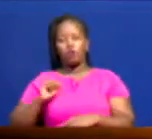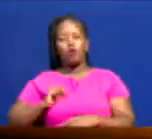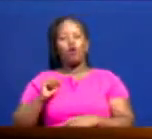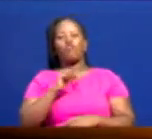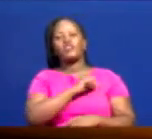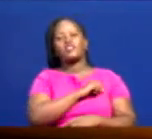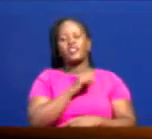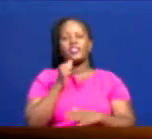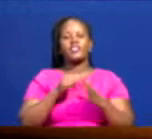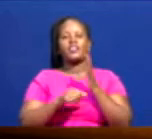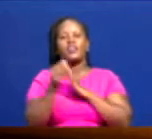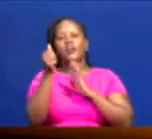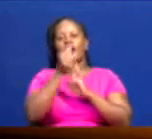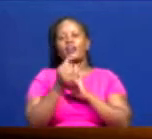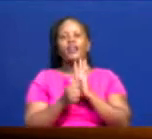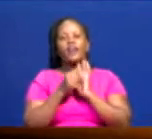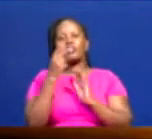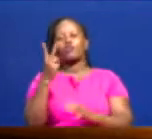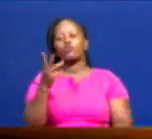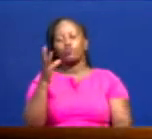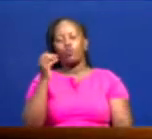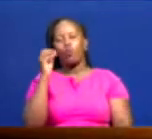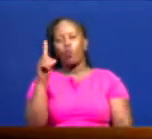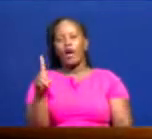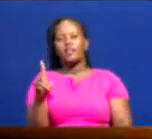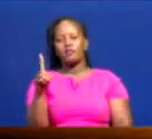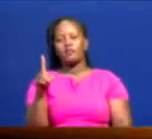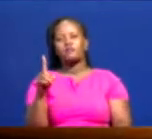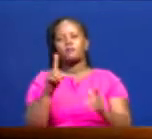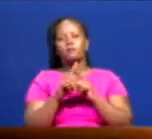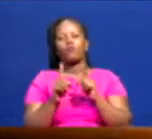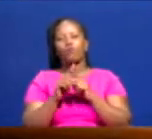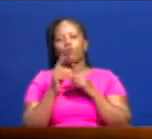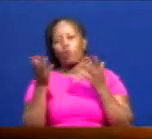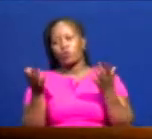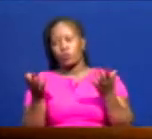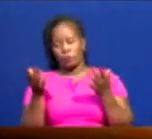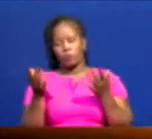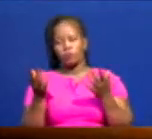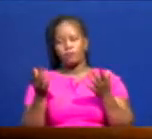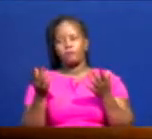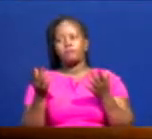Article 201 and Article